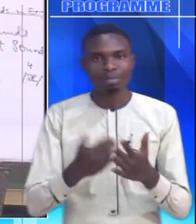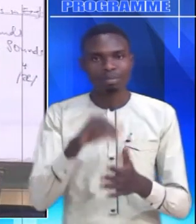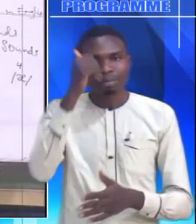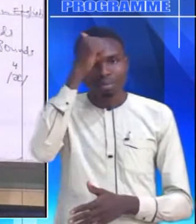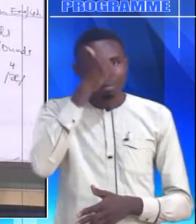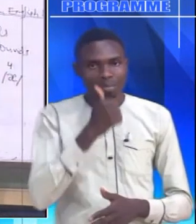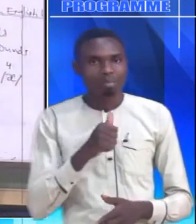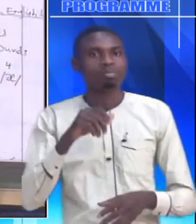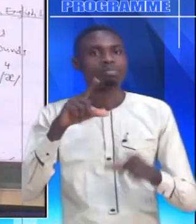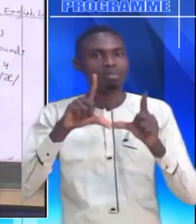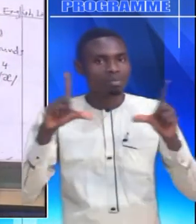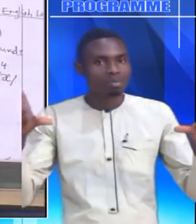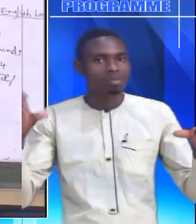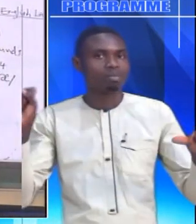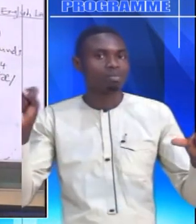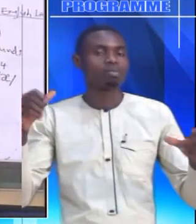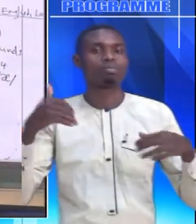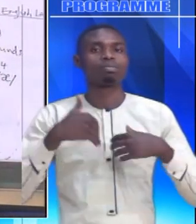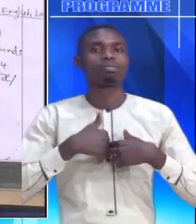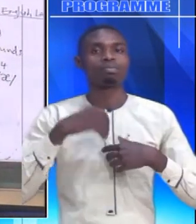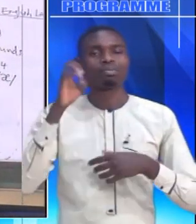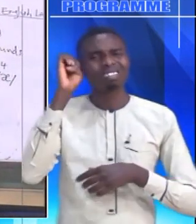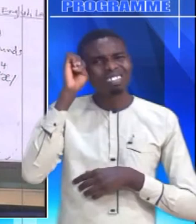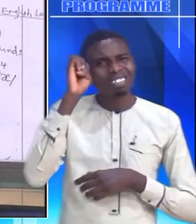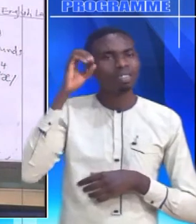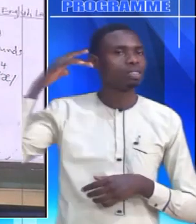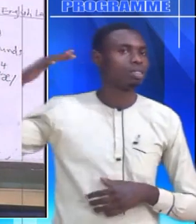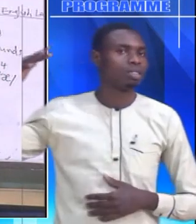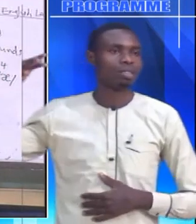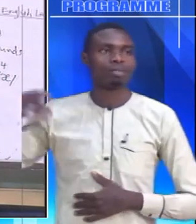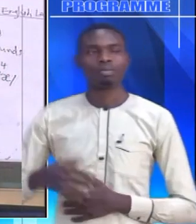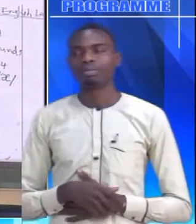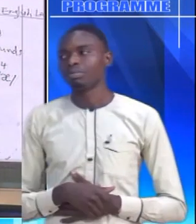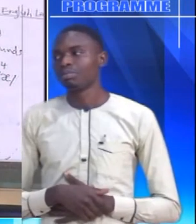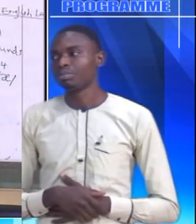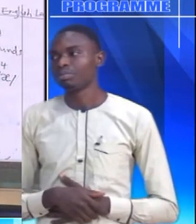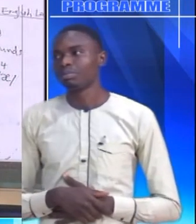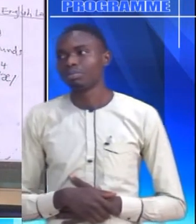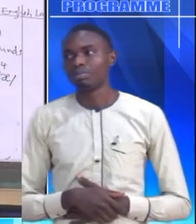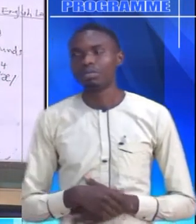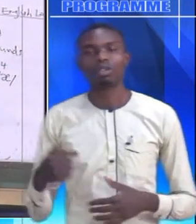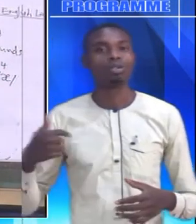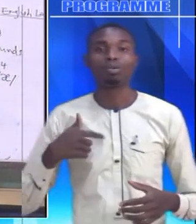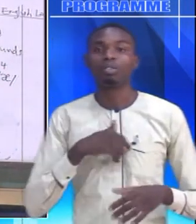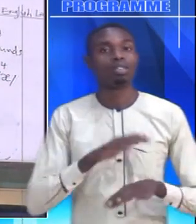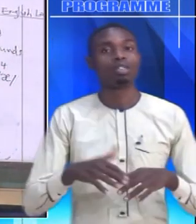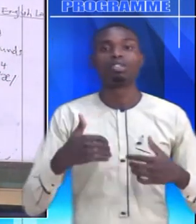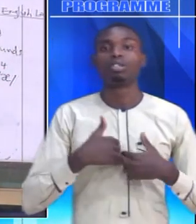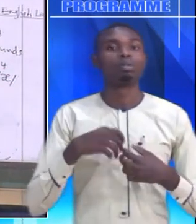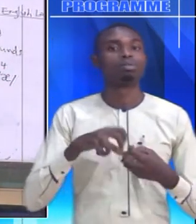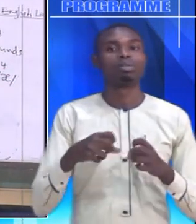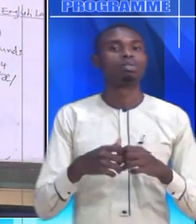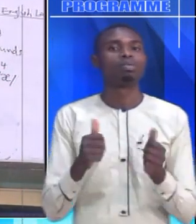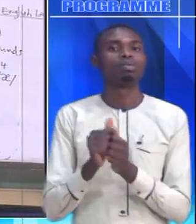eh. So we have little or very small problem in pronouncing or